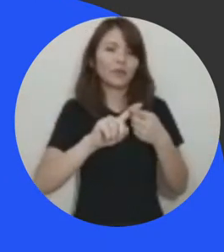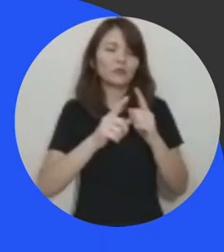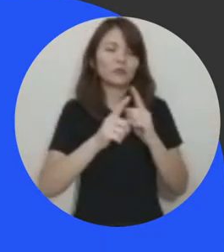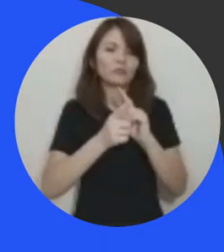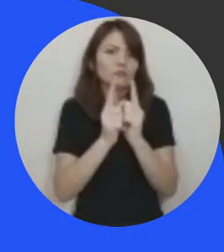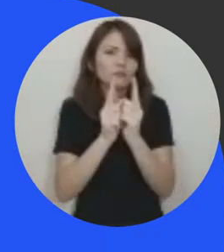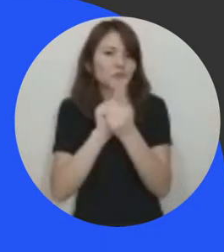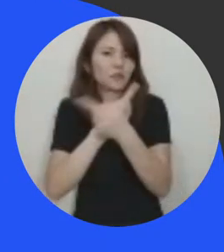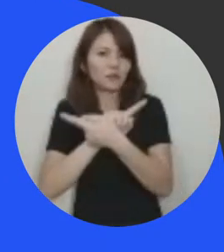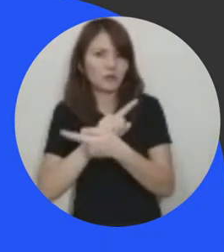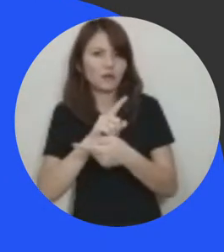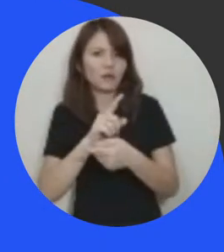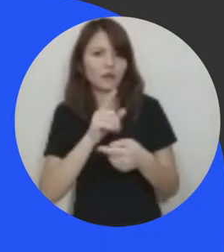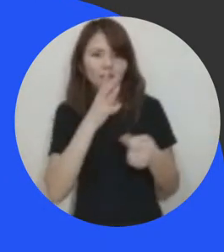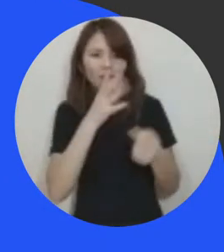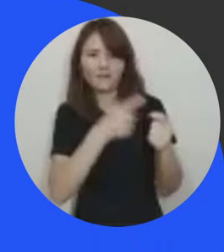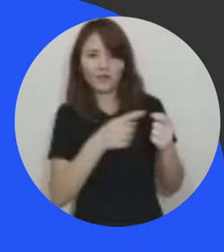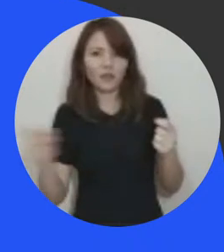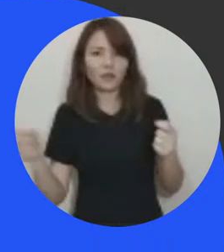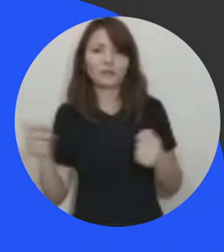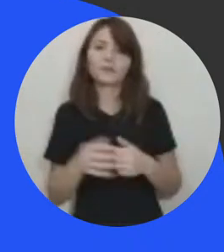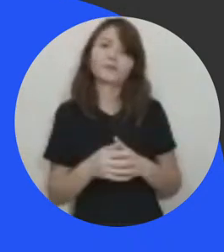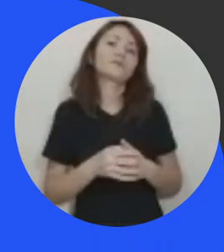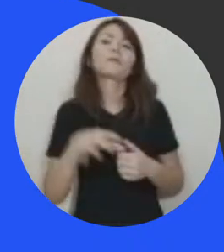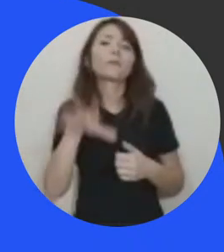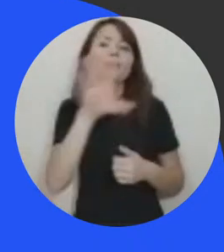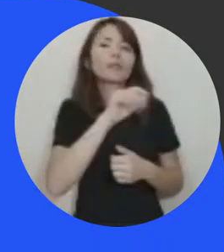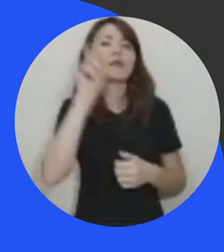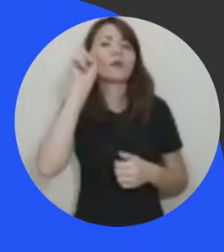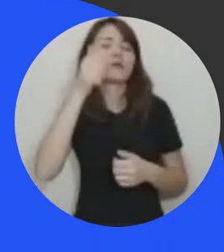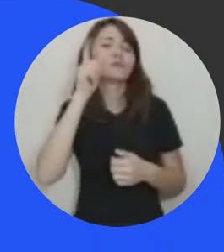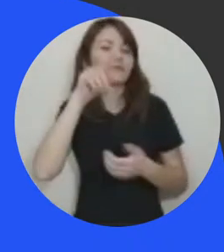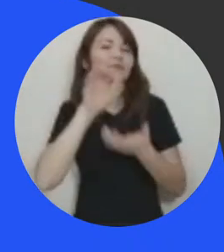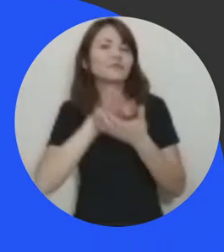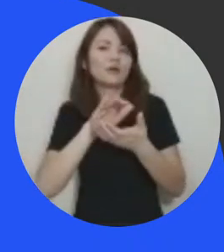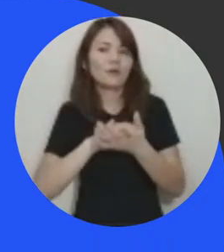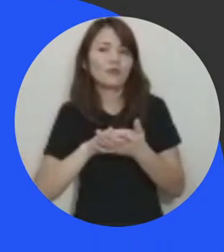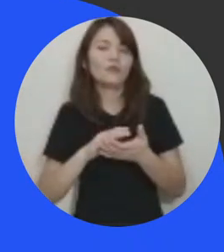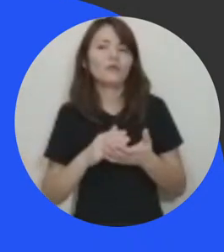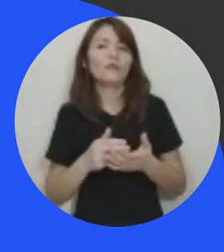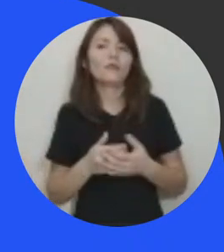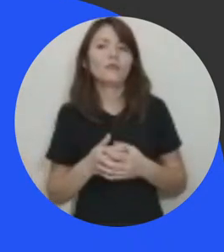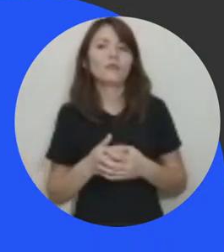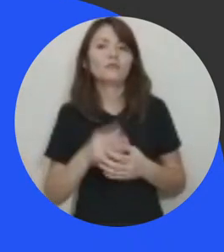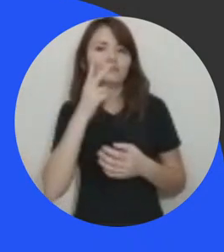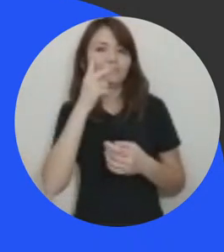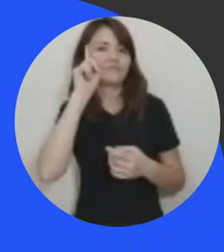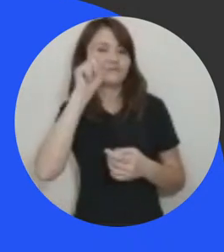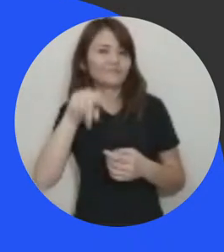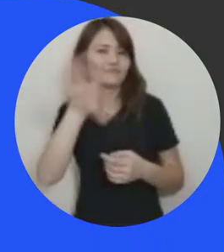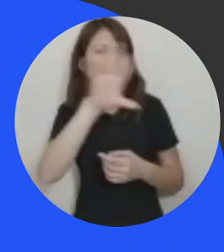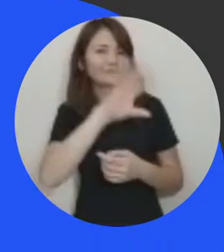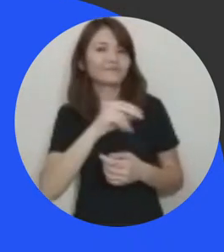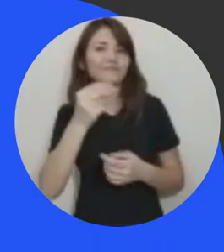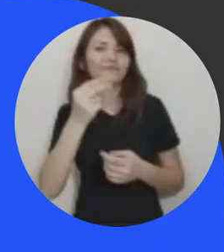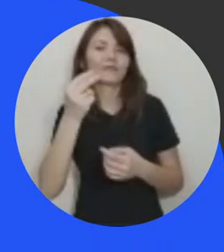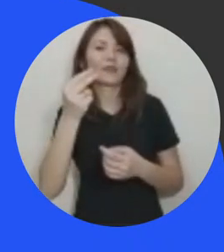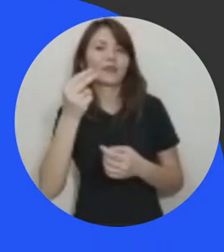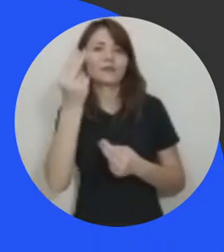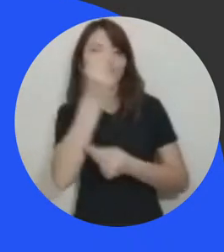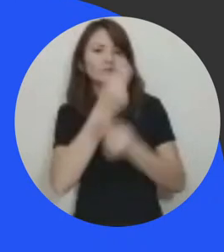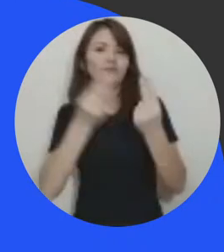probably everyone is familiar now with the image on the left of the coronavirus.